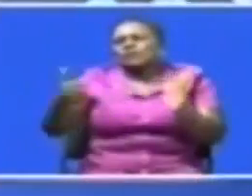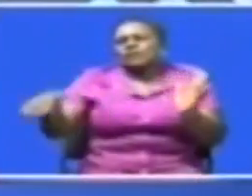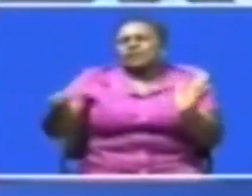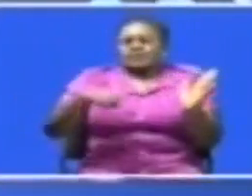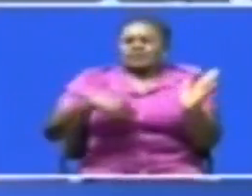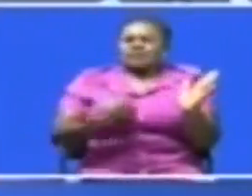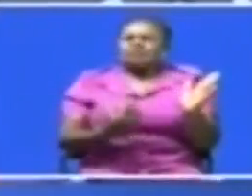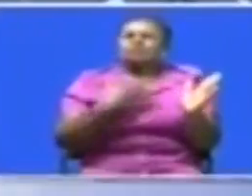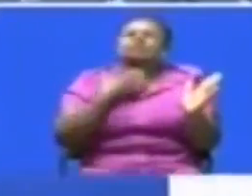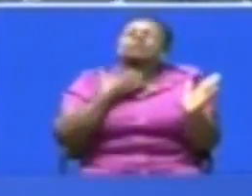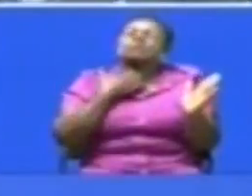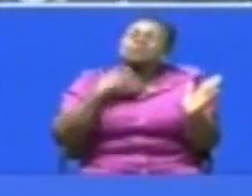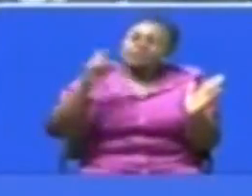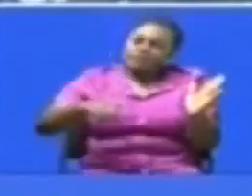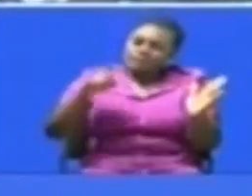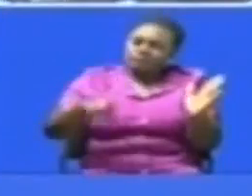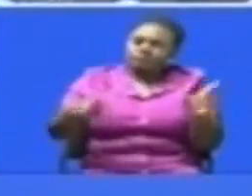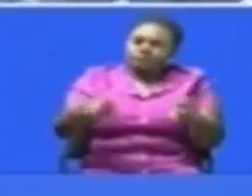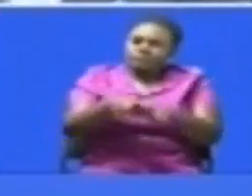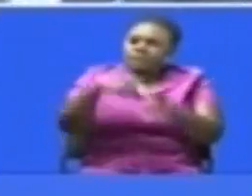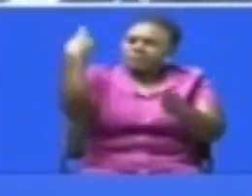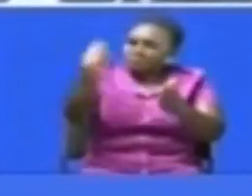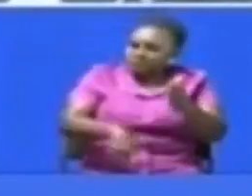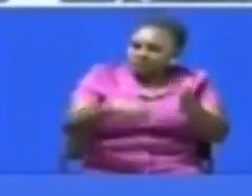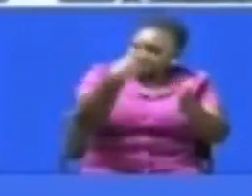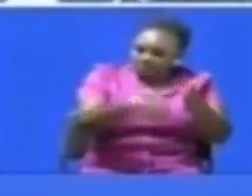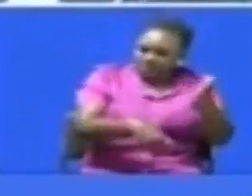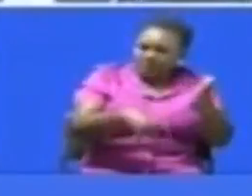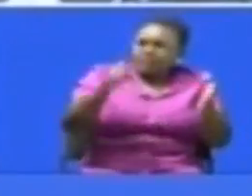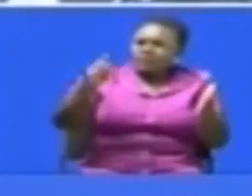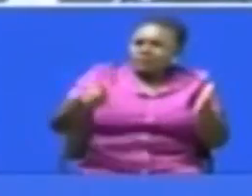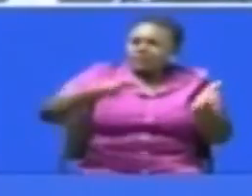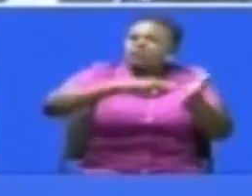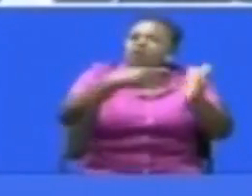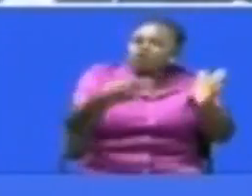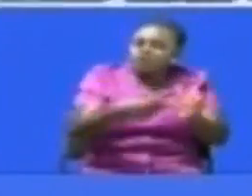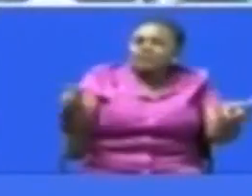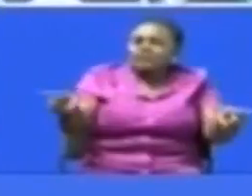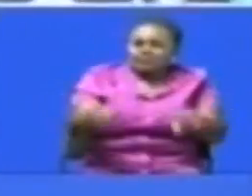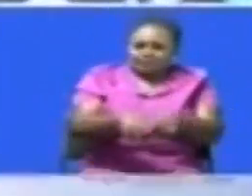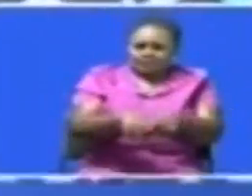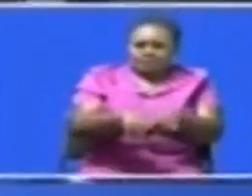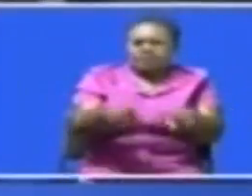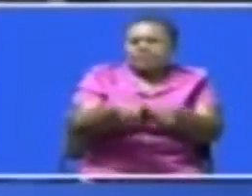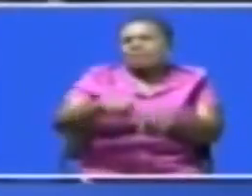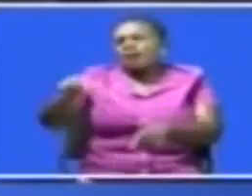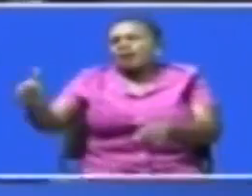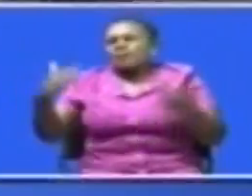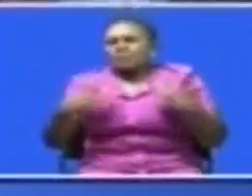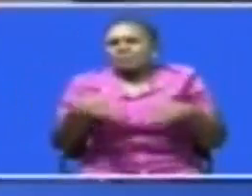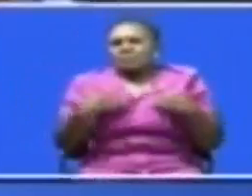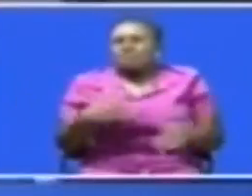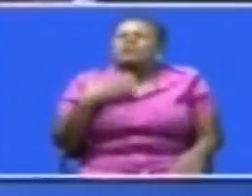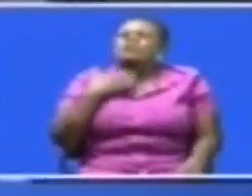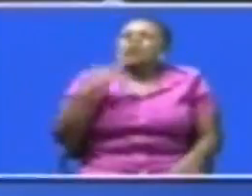Sisi tunahitaji pia, tunatoa ushuru kama wana Kenya wengine, na tunahitaji zo projects sisi pia tufanyiwe kama wengine. And they